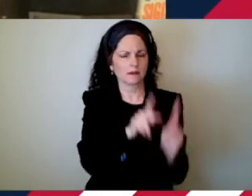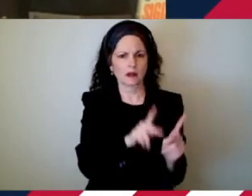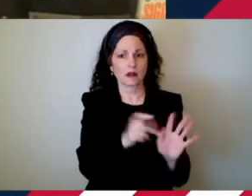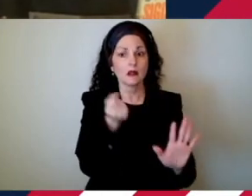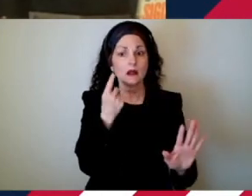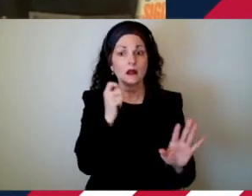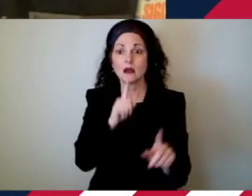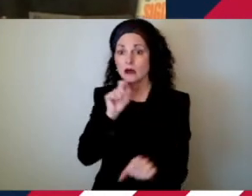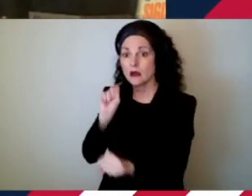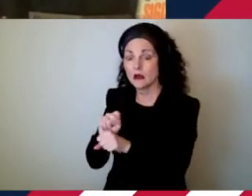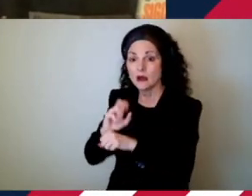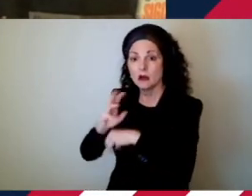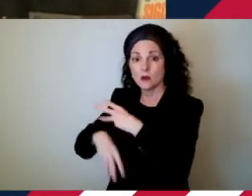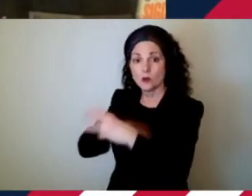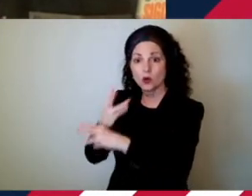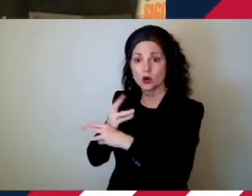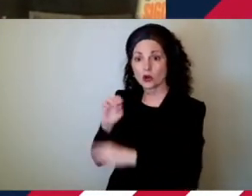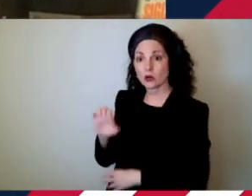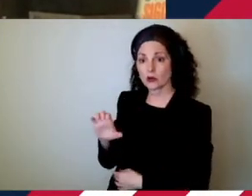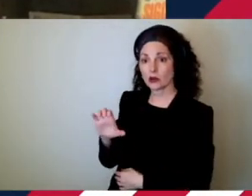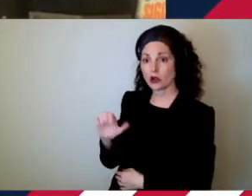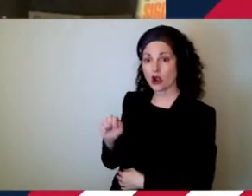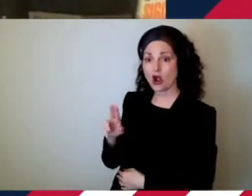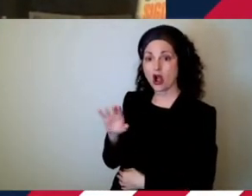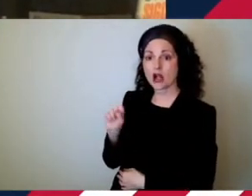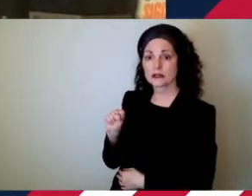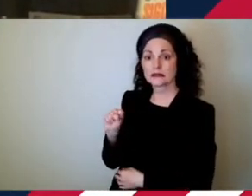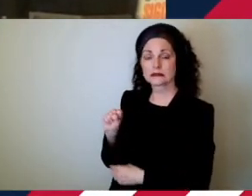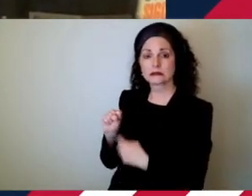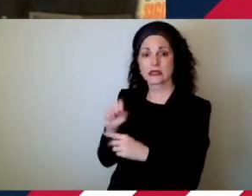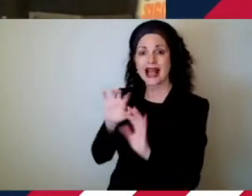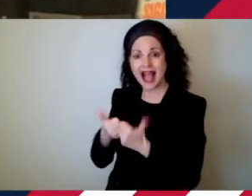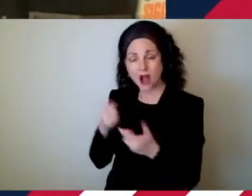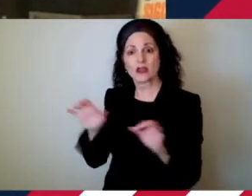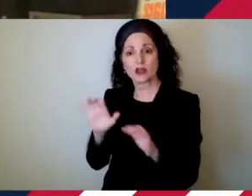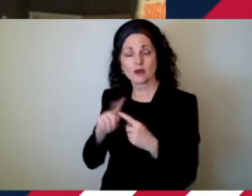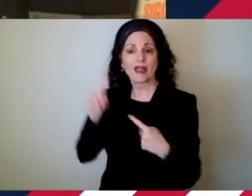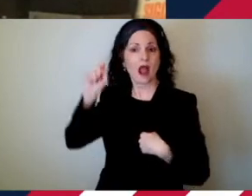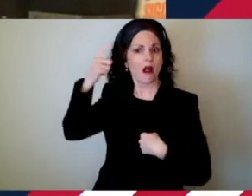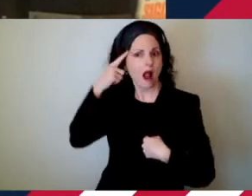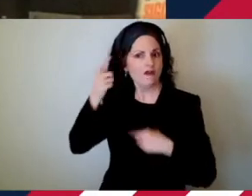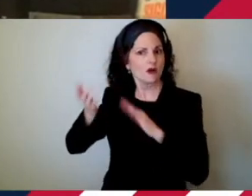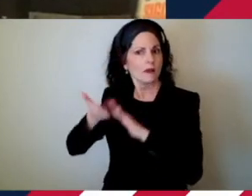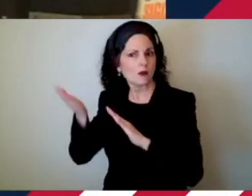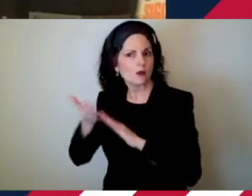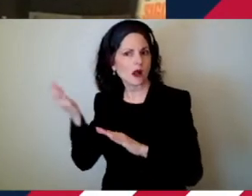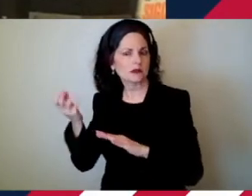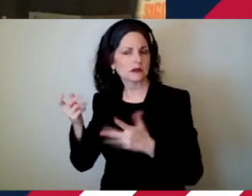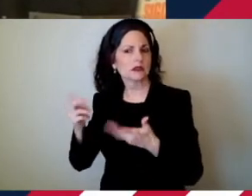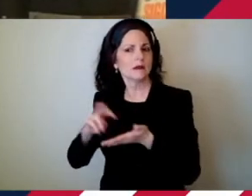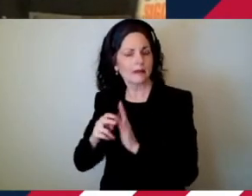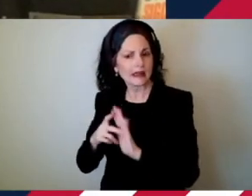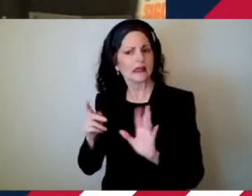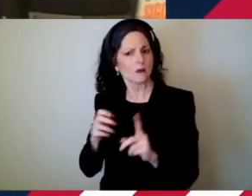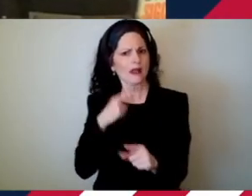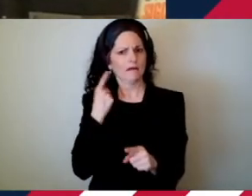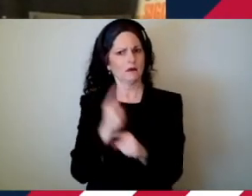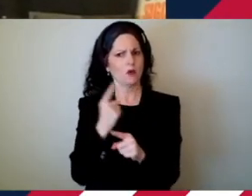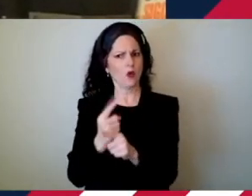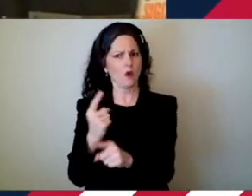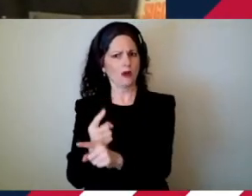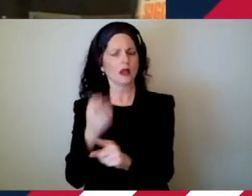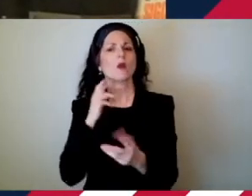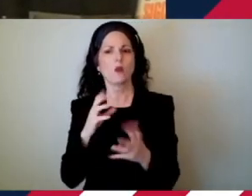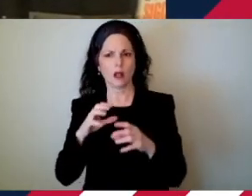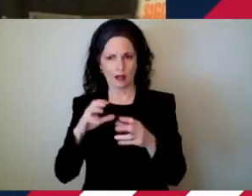caucuses, government or party-run primary elections expand voter participation. We should use these processes for